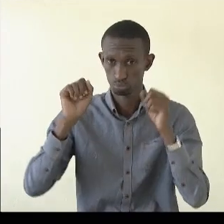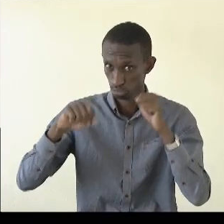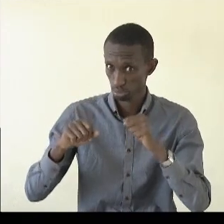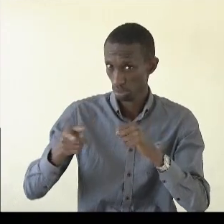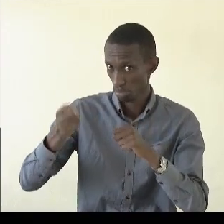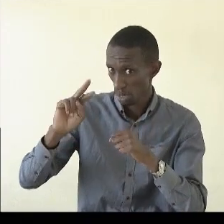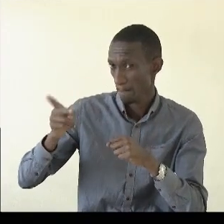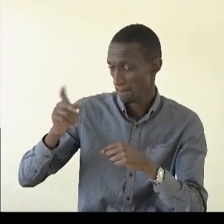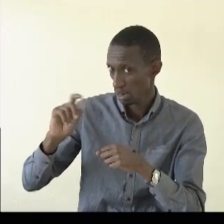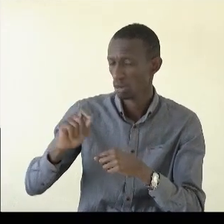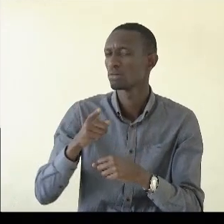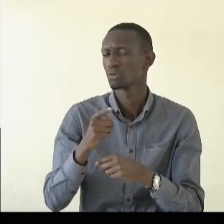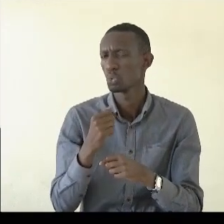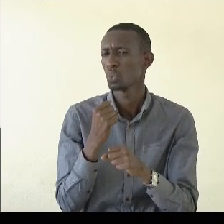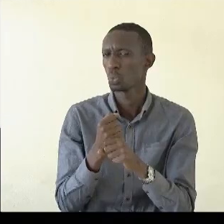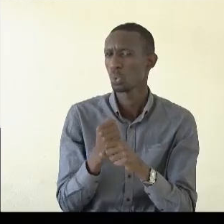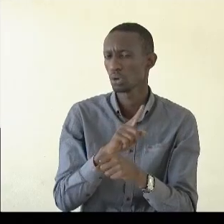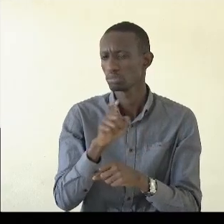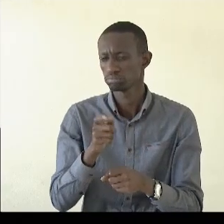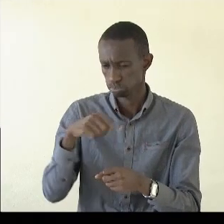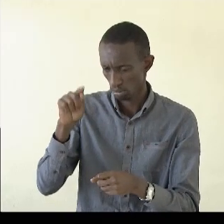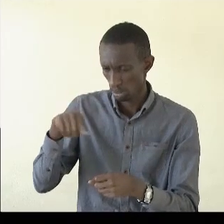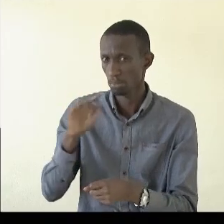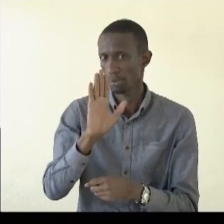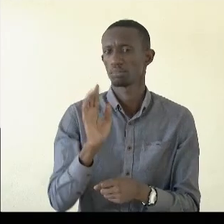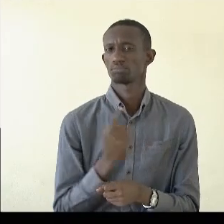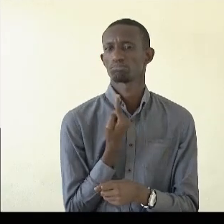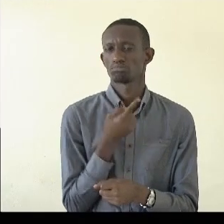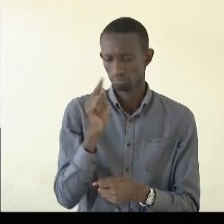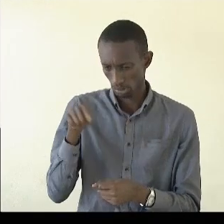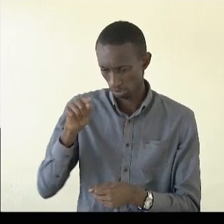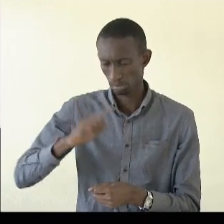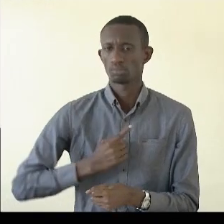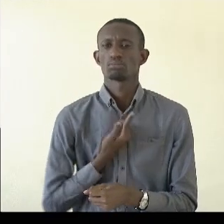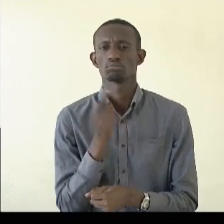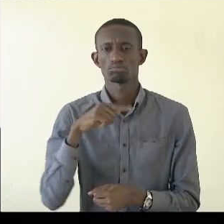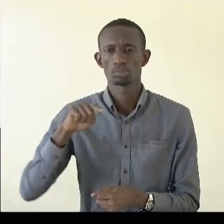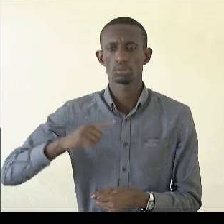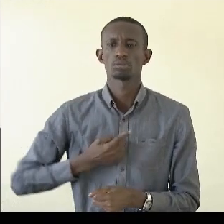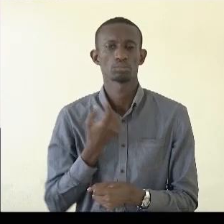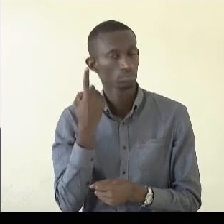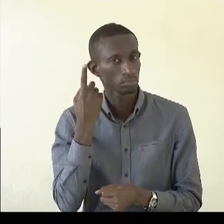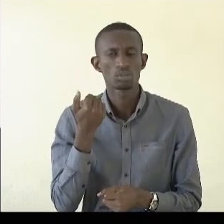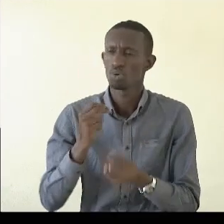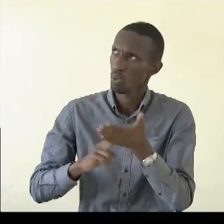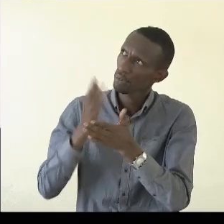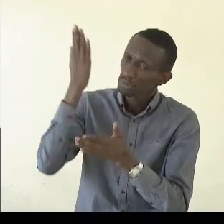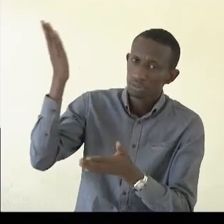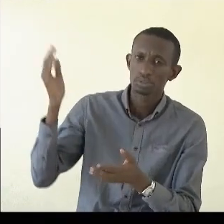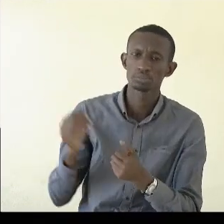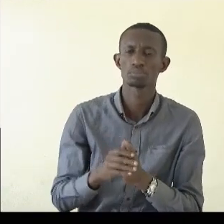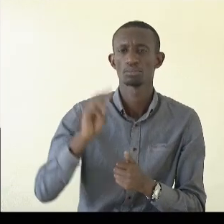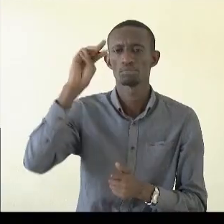then you are assessing yourself. That is the only way that we can be able to, that you can use to assess yourself. This is methyl